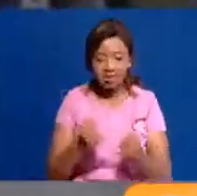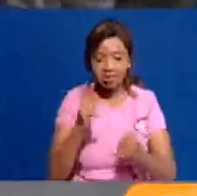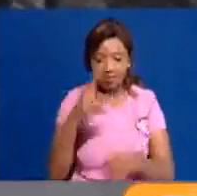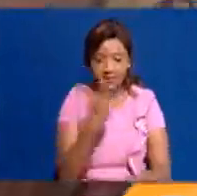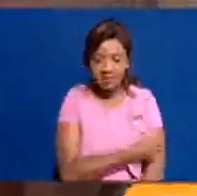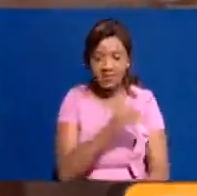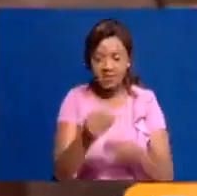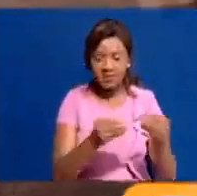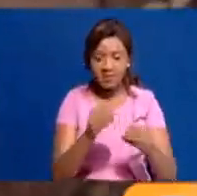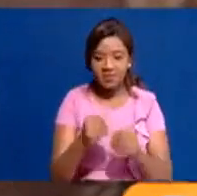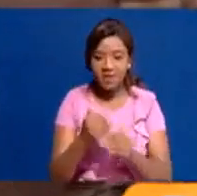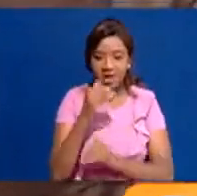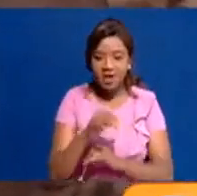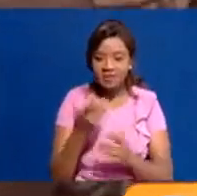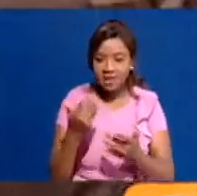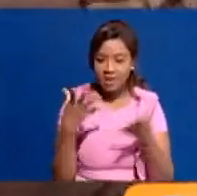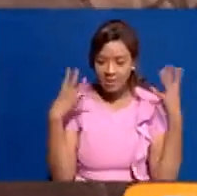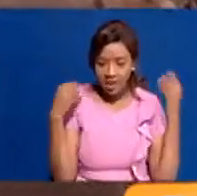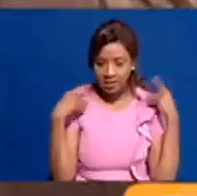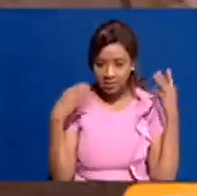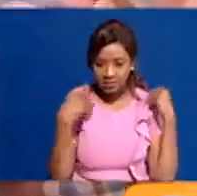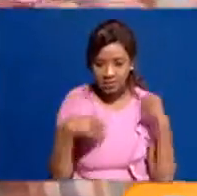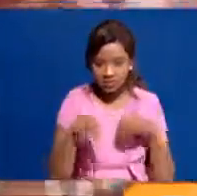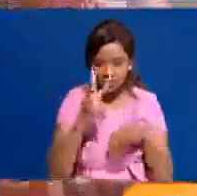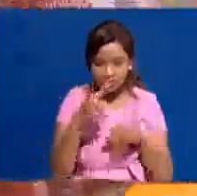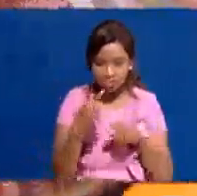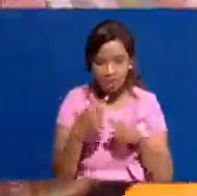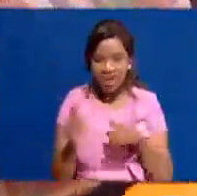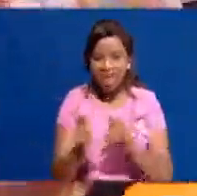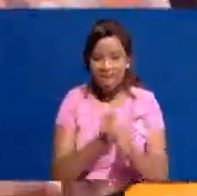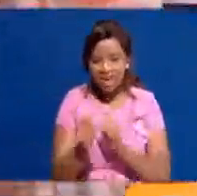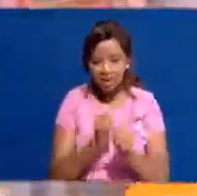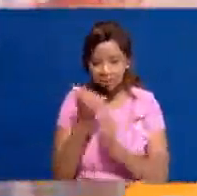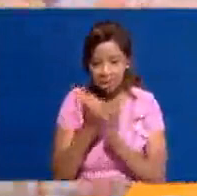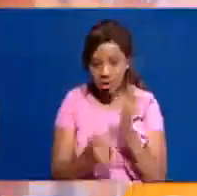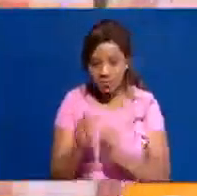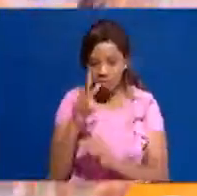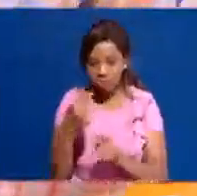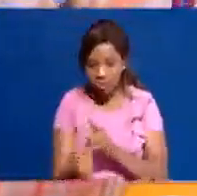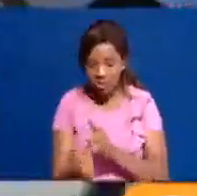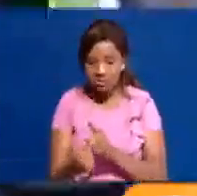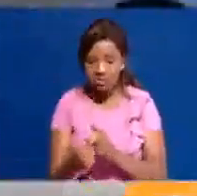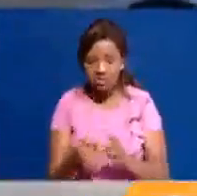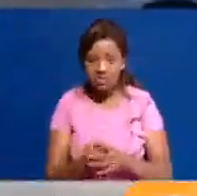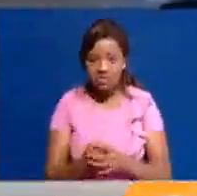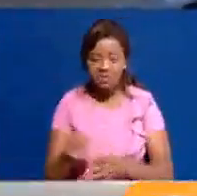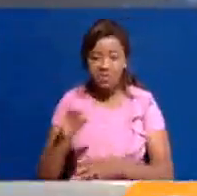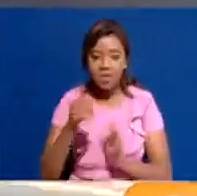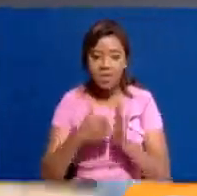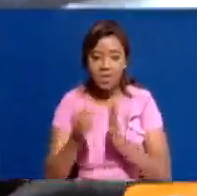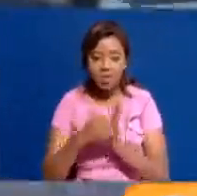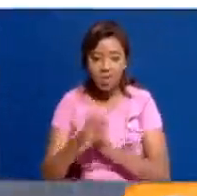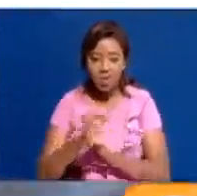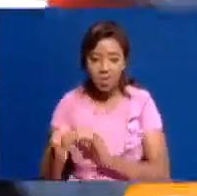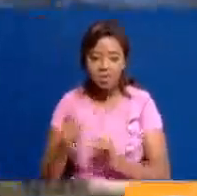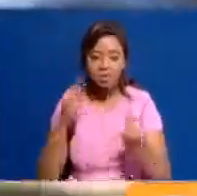successfully running a two-year pilot program in Makueni County. The Ministry of Health had targeted to vaccinate 3.2 million